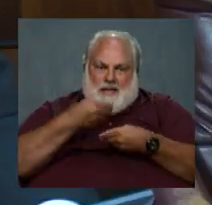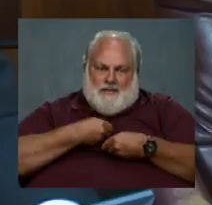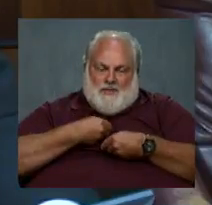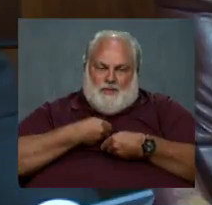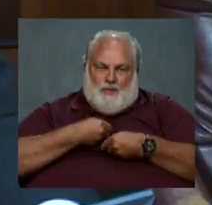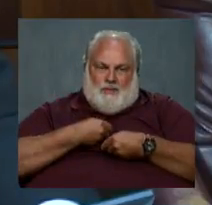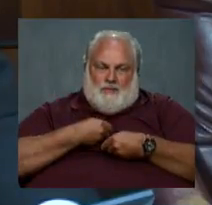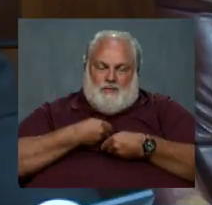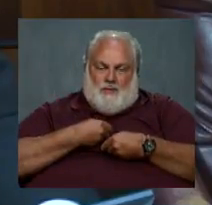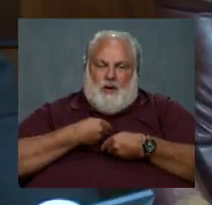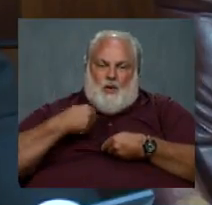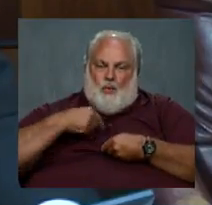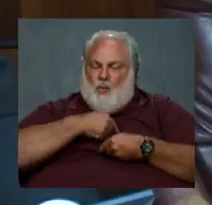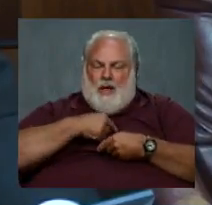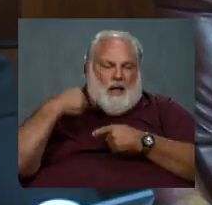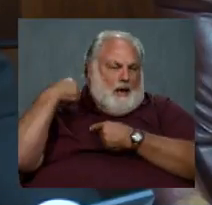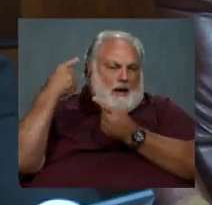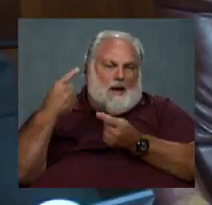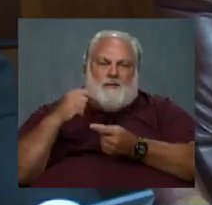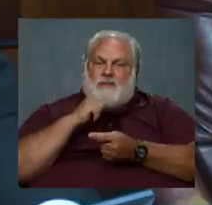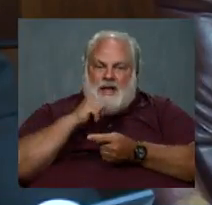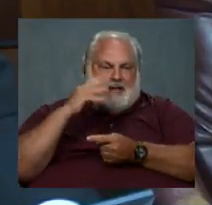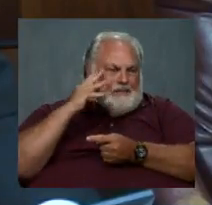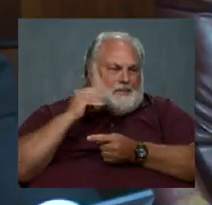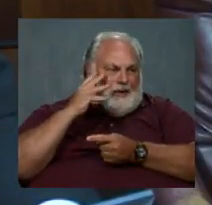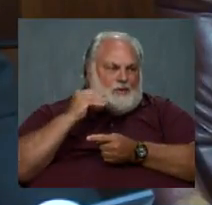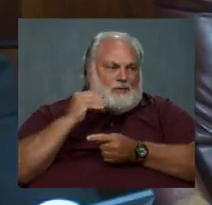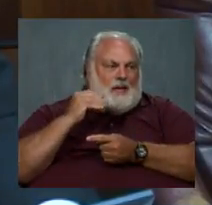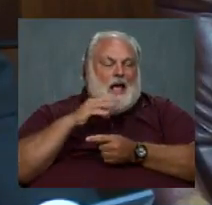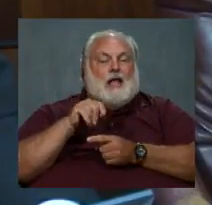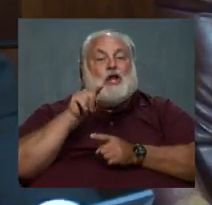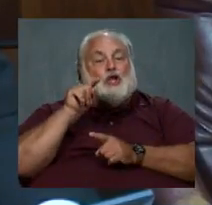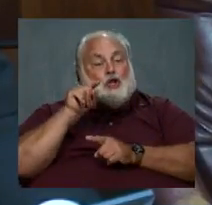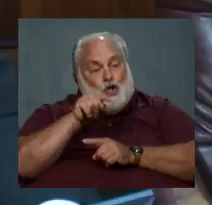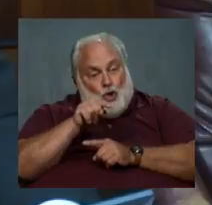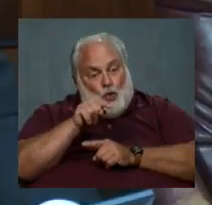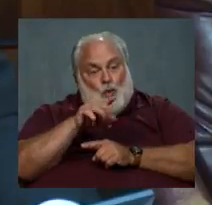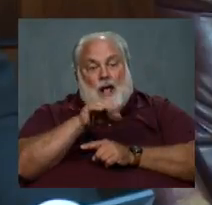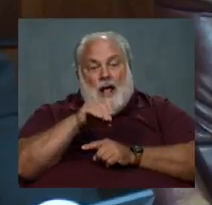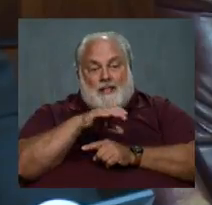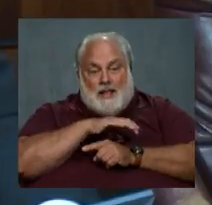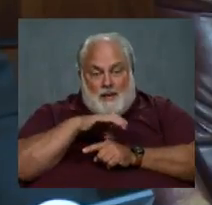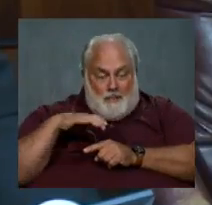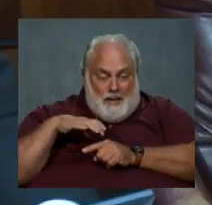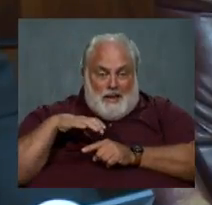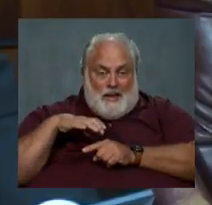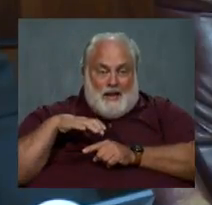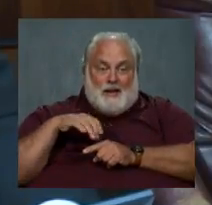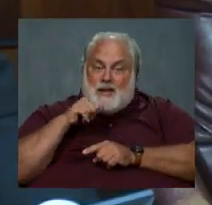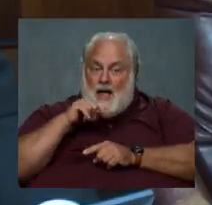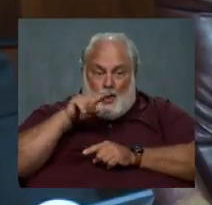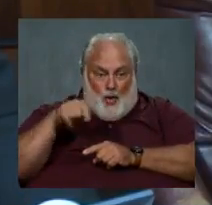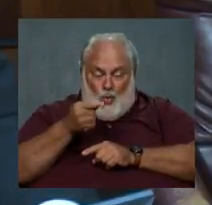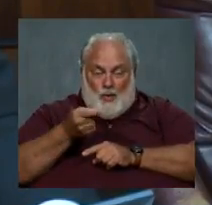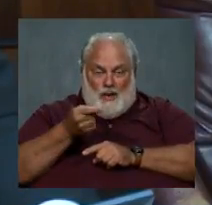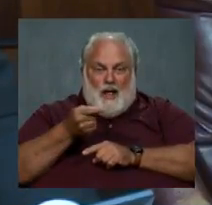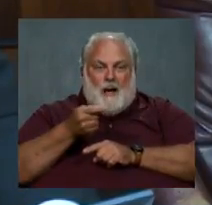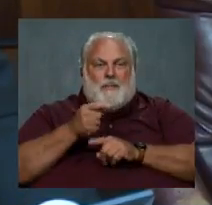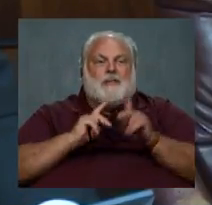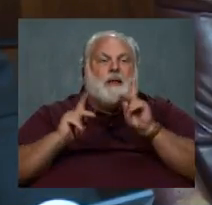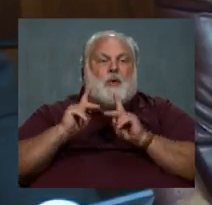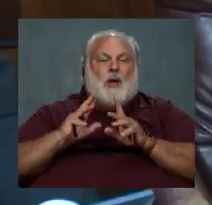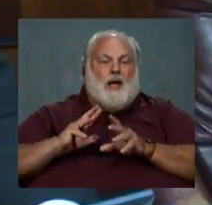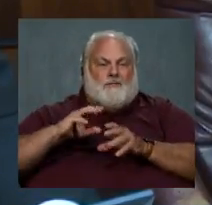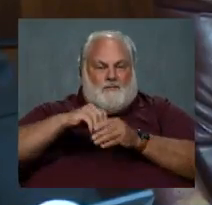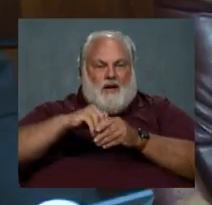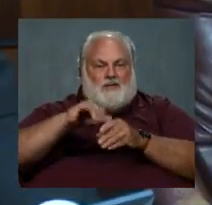is something that we have not had. Right. And you and all of the folks, not only on the committee, but all of the folks